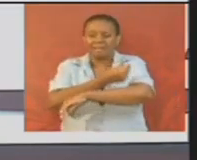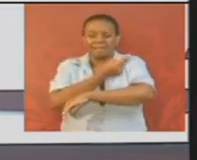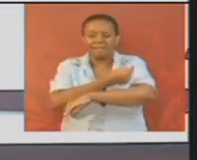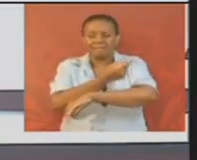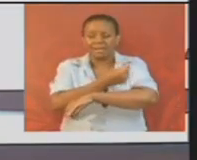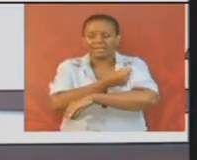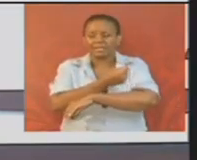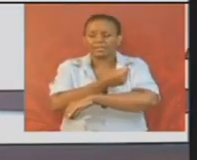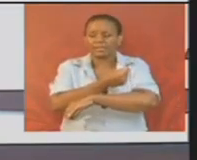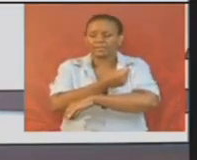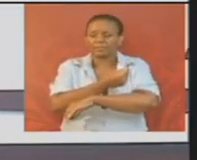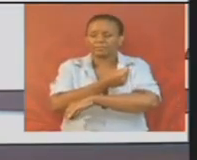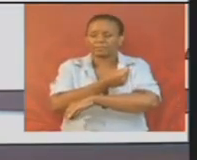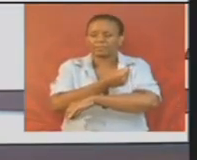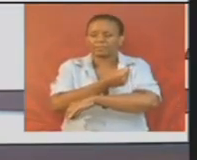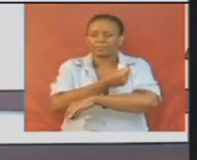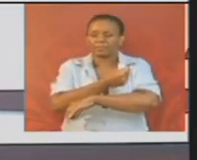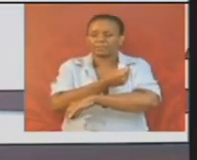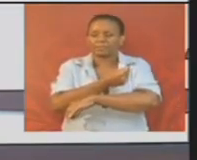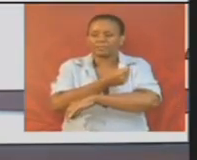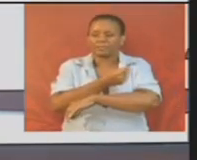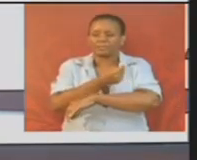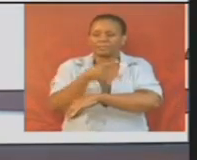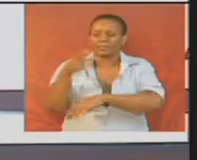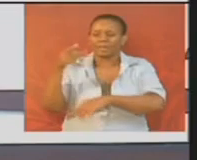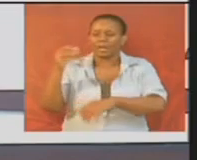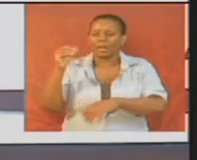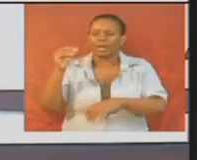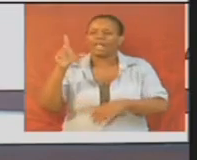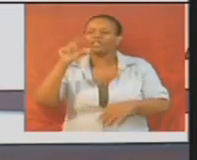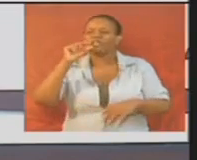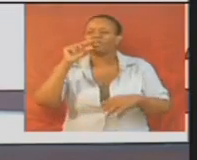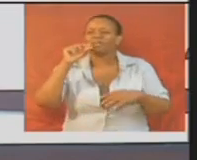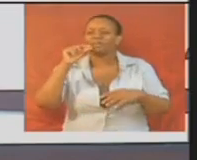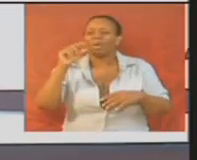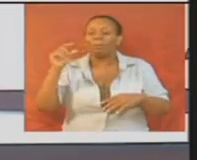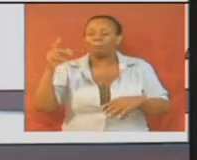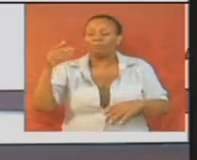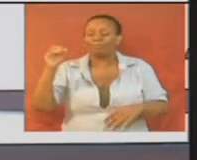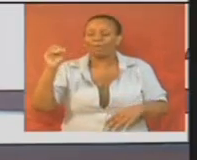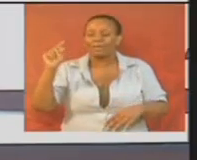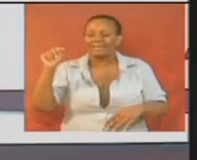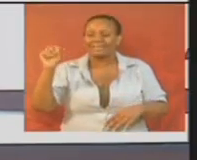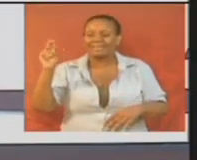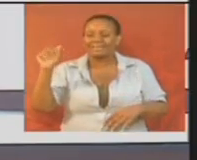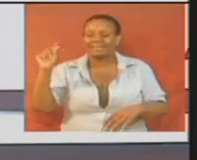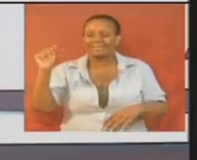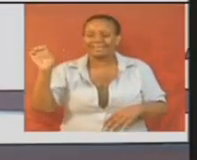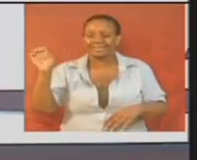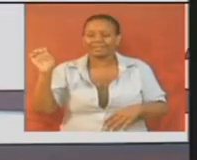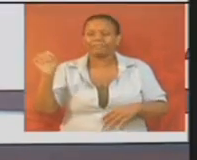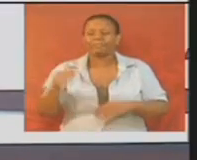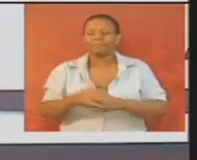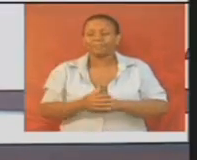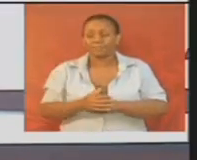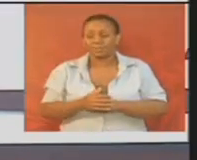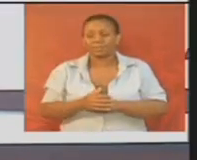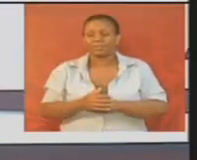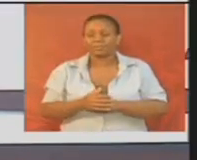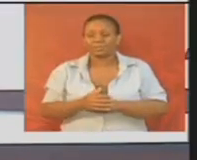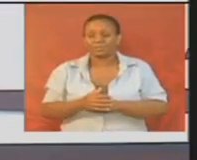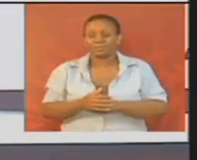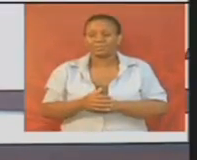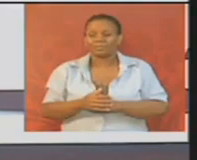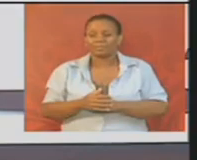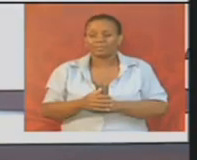of the vaccine being irrelevant and not safe spread across Japan in 1976, and only